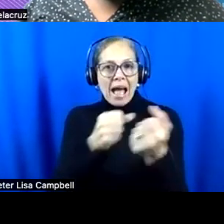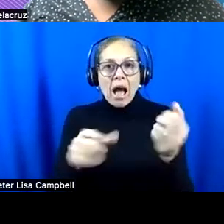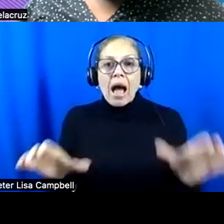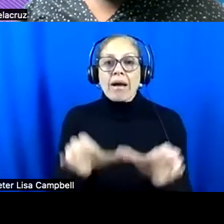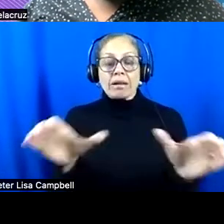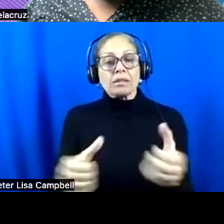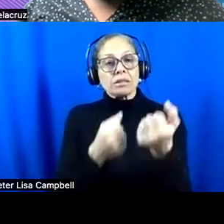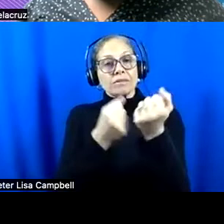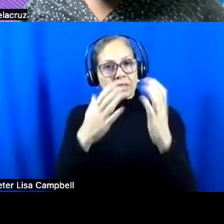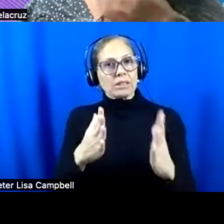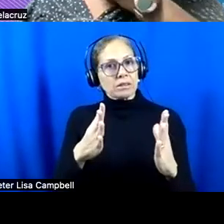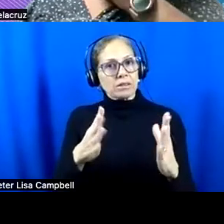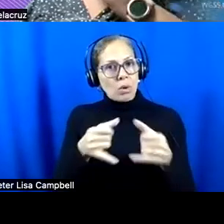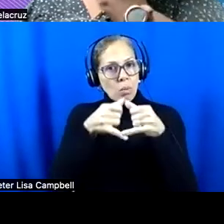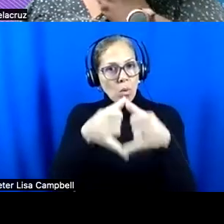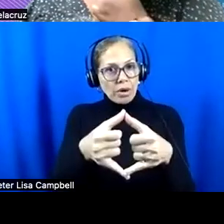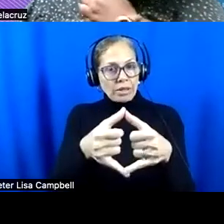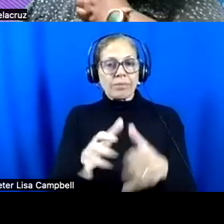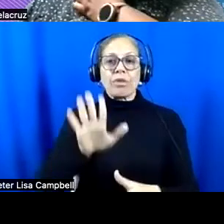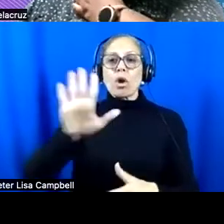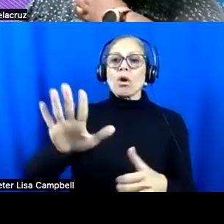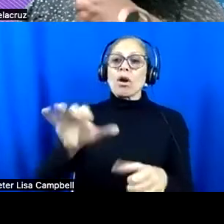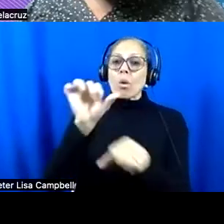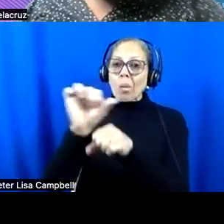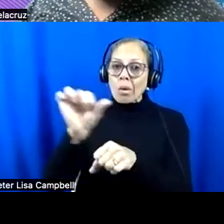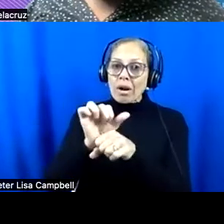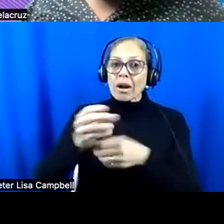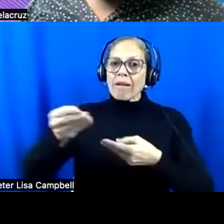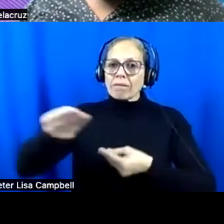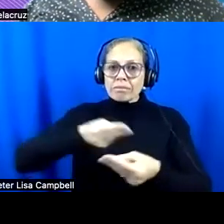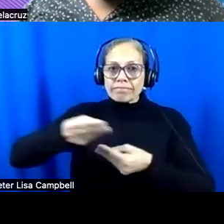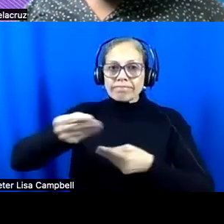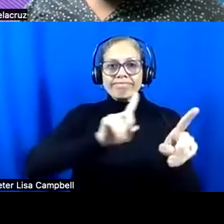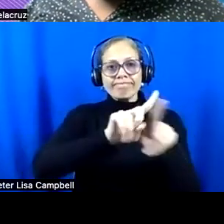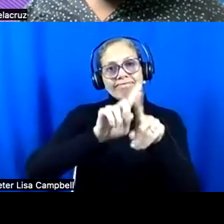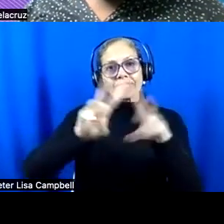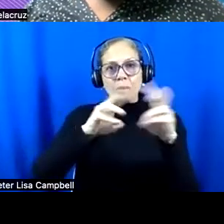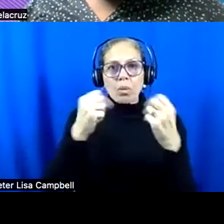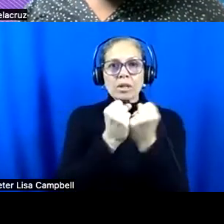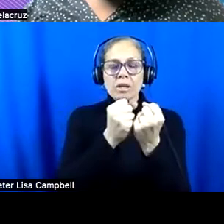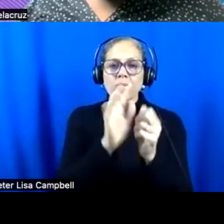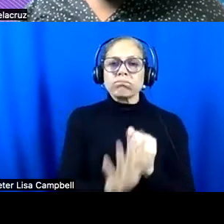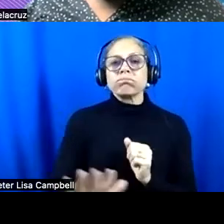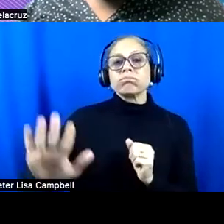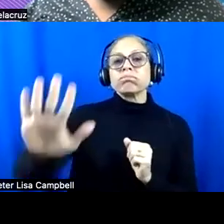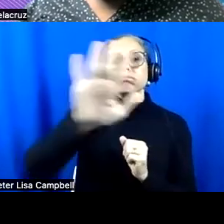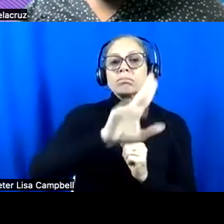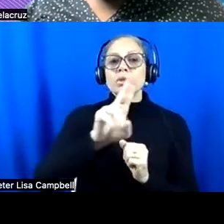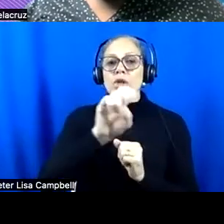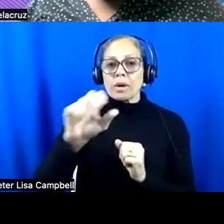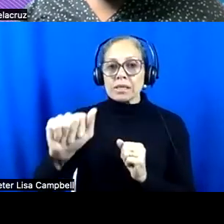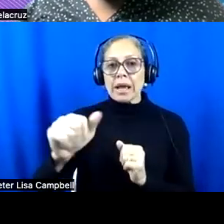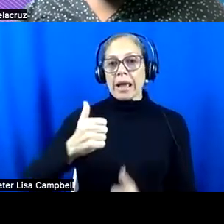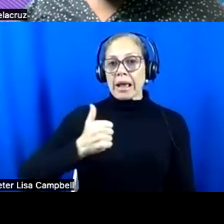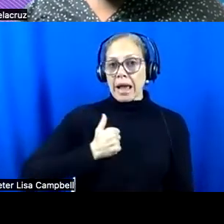has presented her work, guest lectured, and facilitated workshops and dialogues across the United States, Canada,